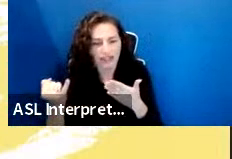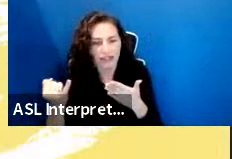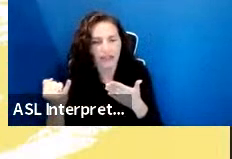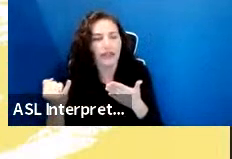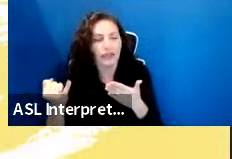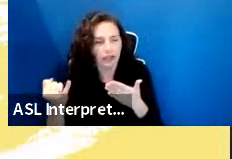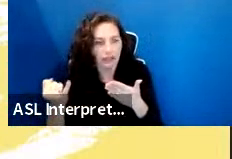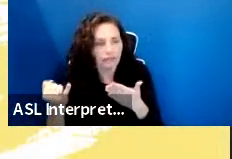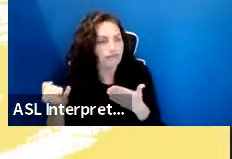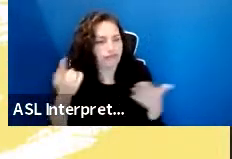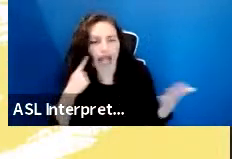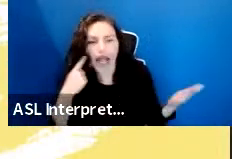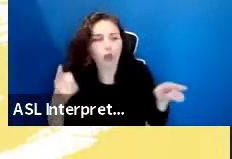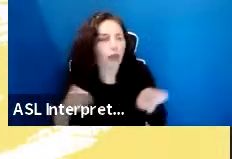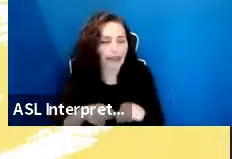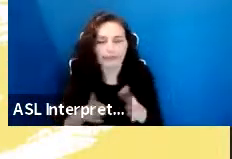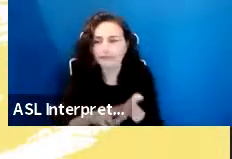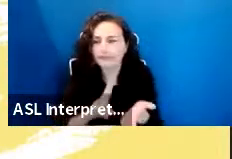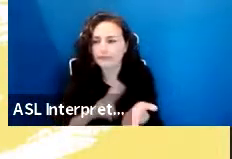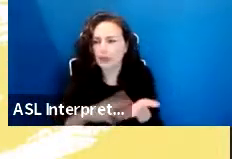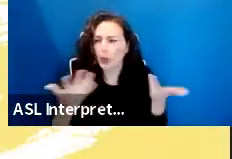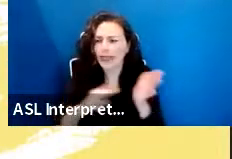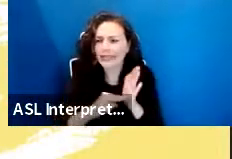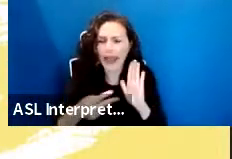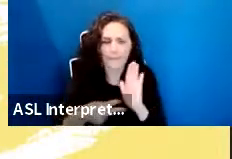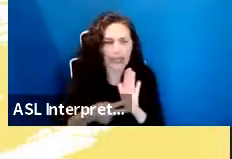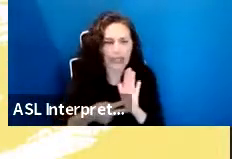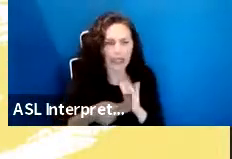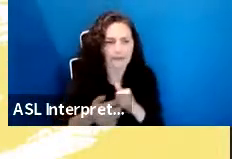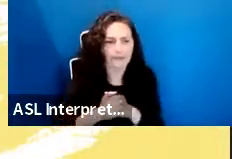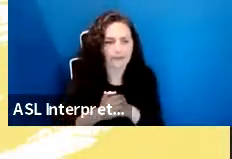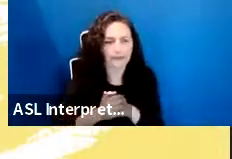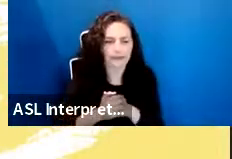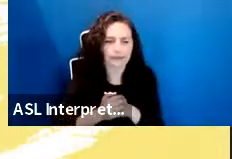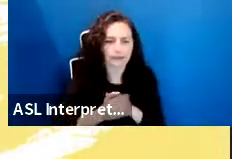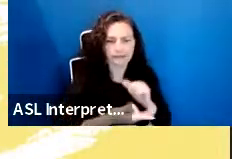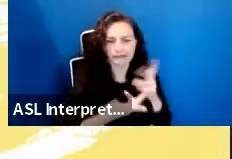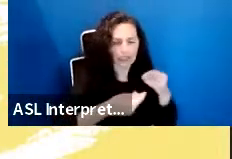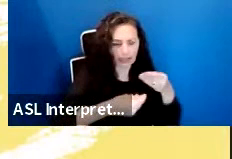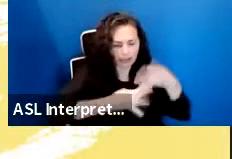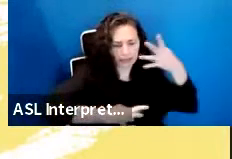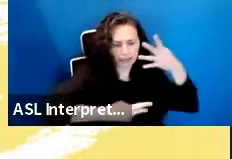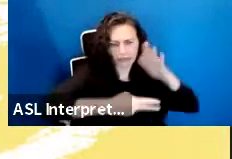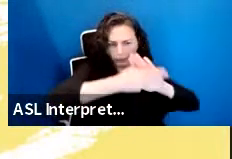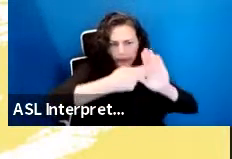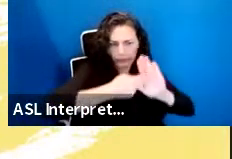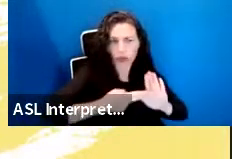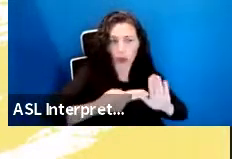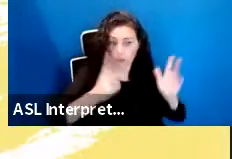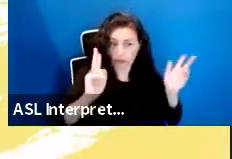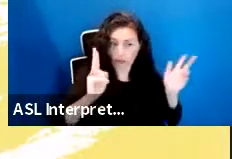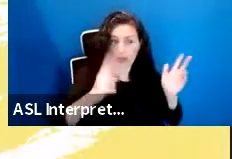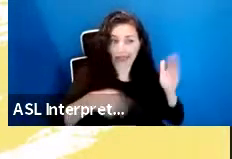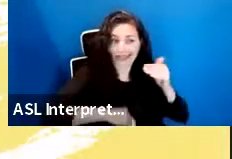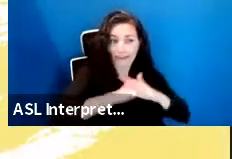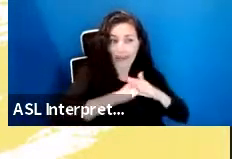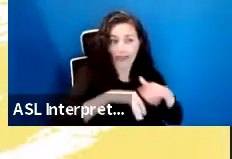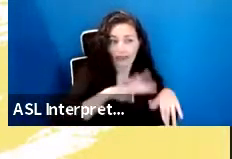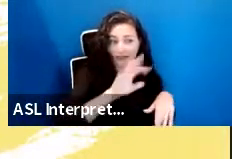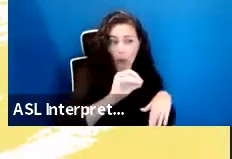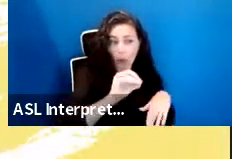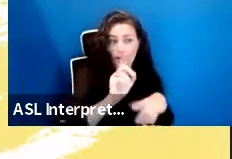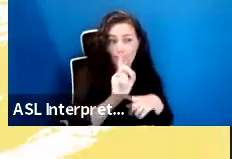It is what kind of projects, can sign to the short project agreement. So we have a maximum running time of